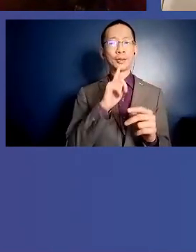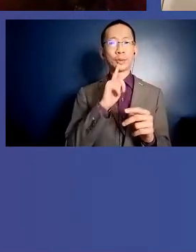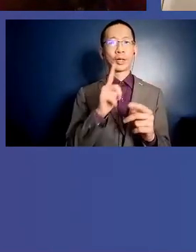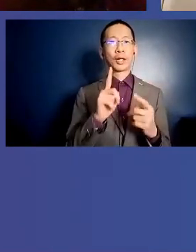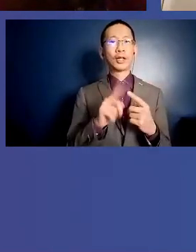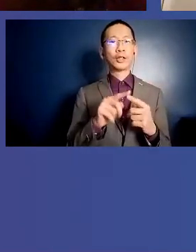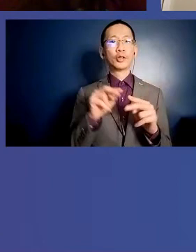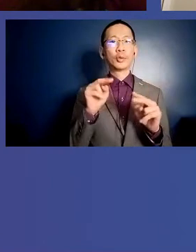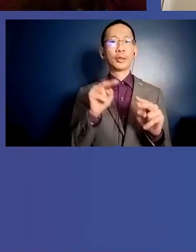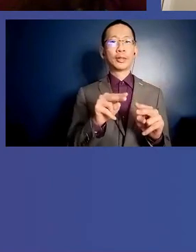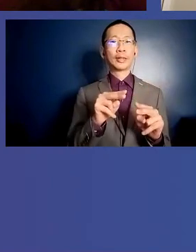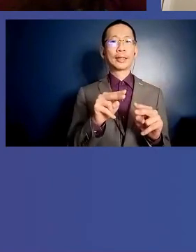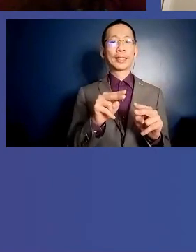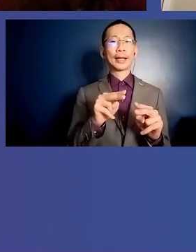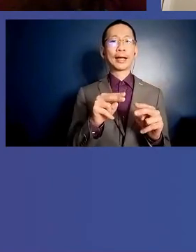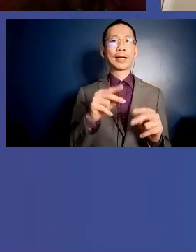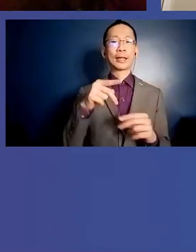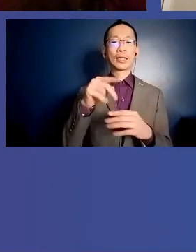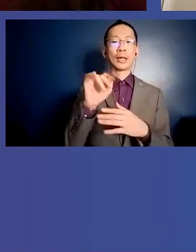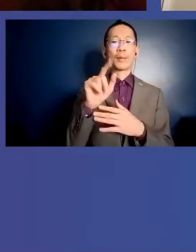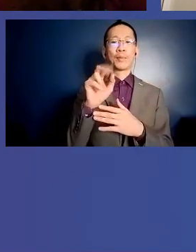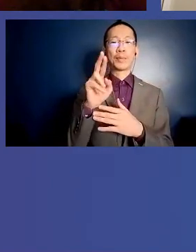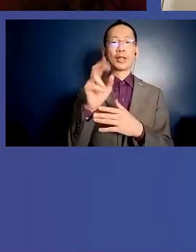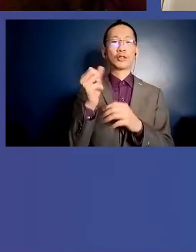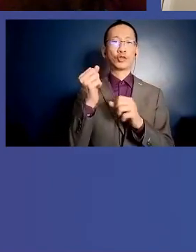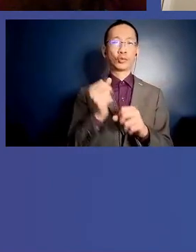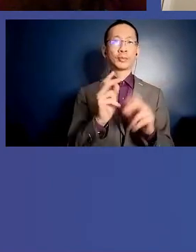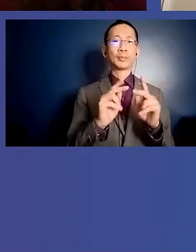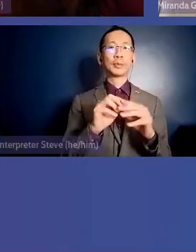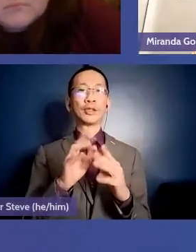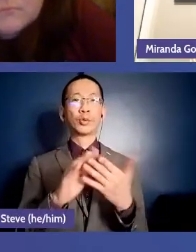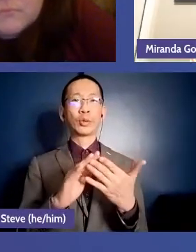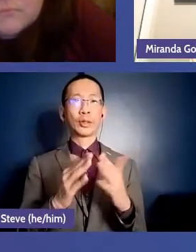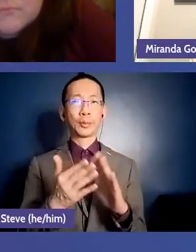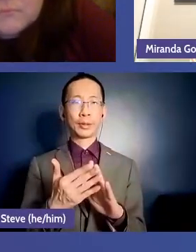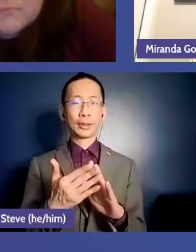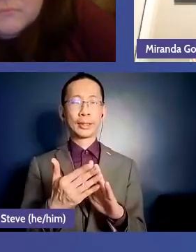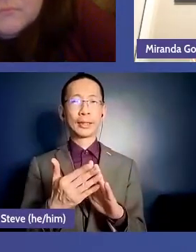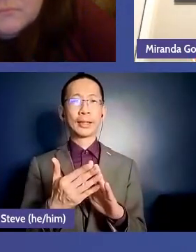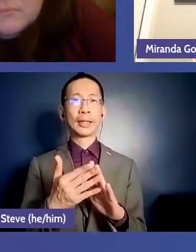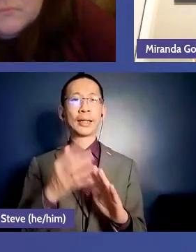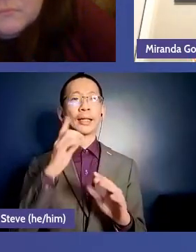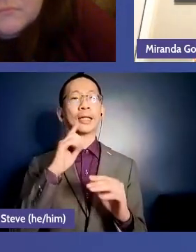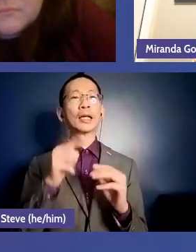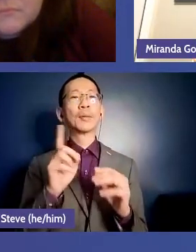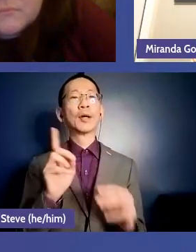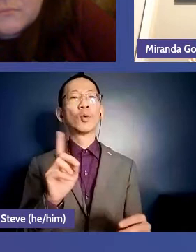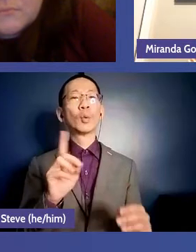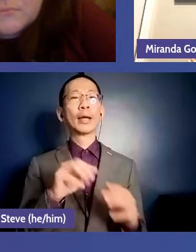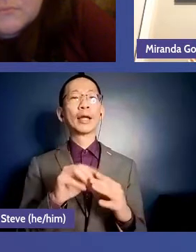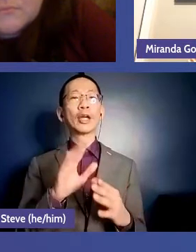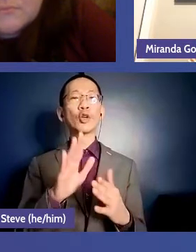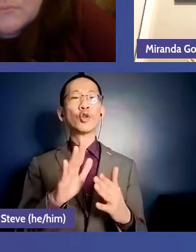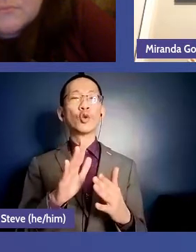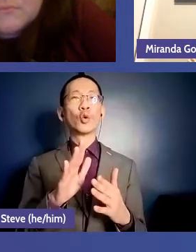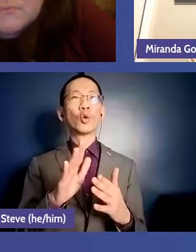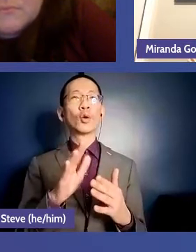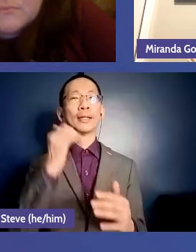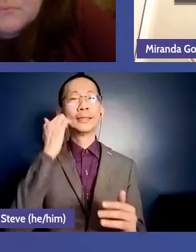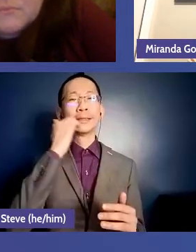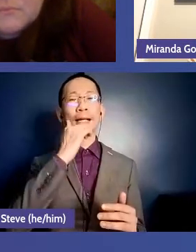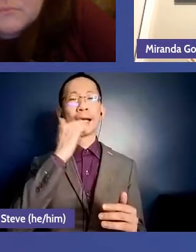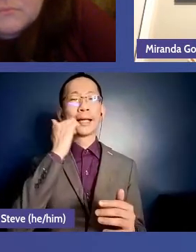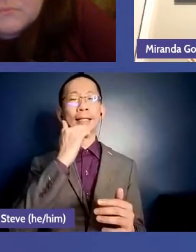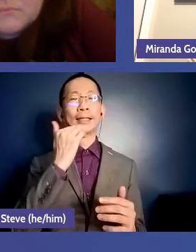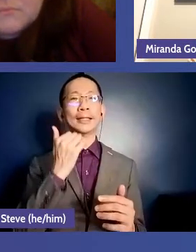look at, you know, pillars in your community and think about, you know, where in your kind of day to day that